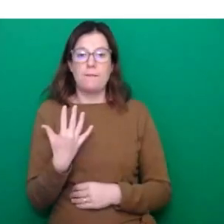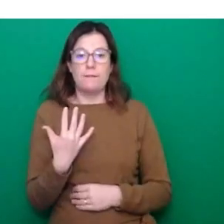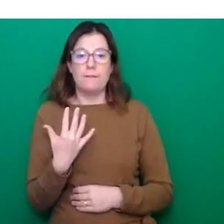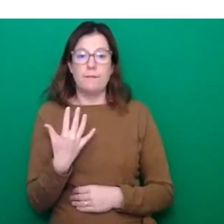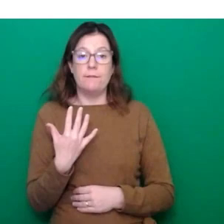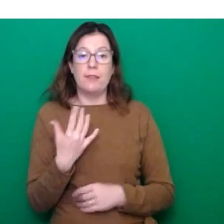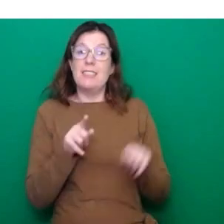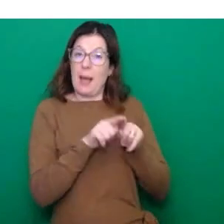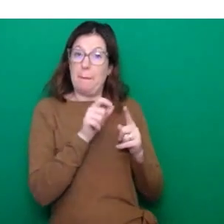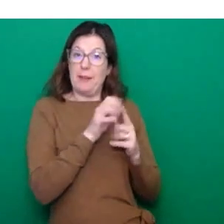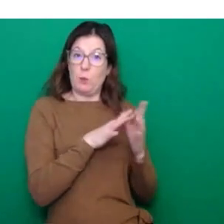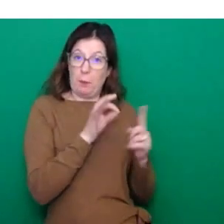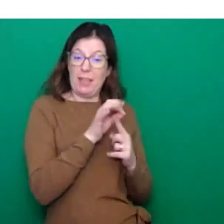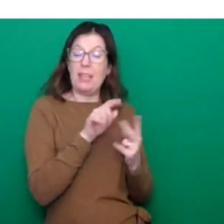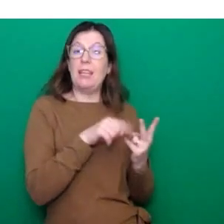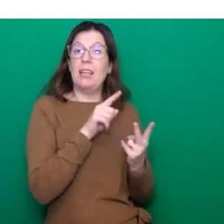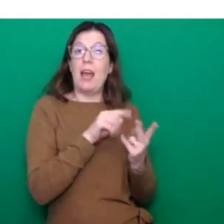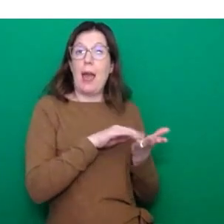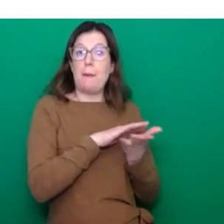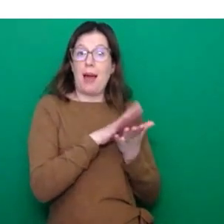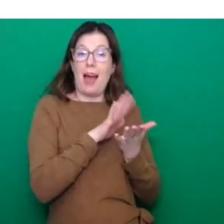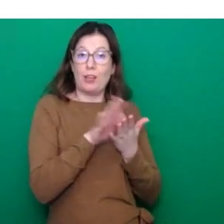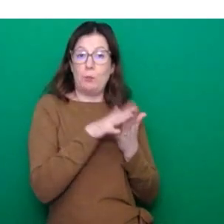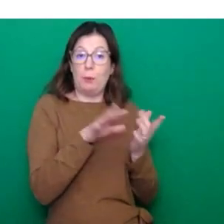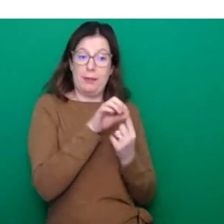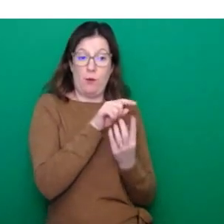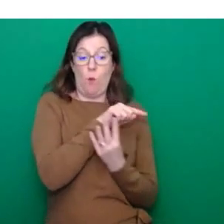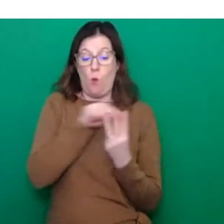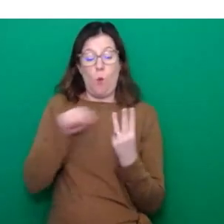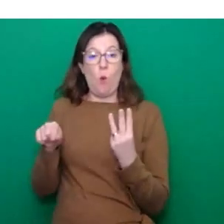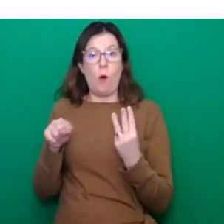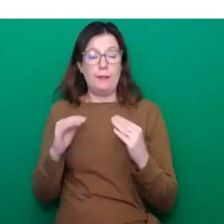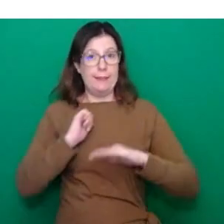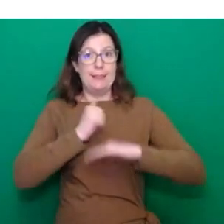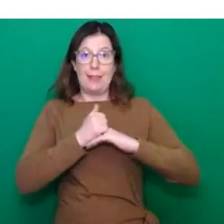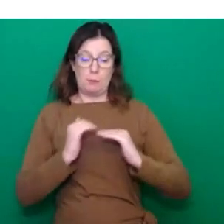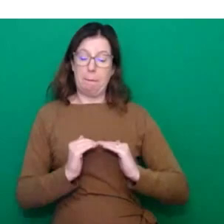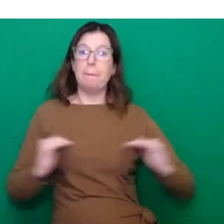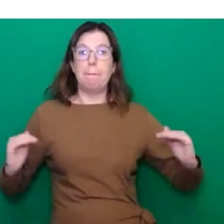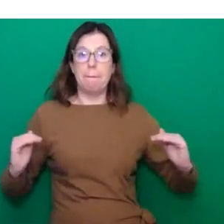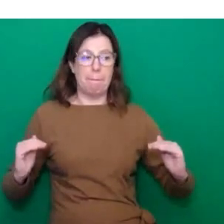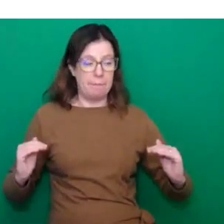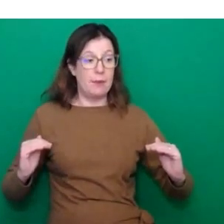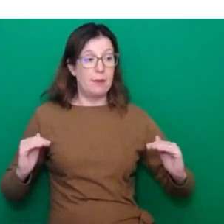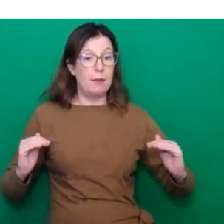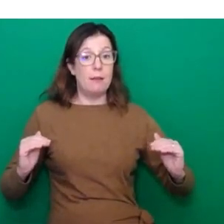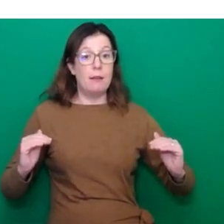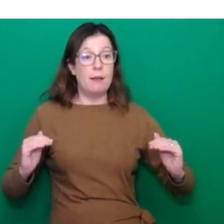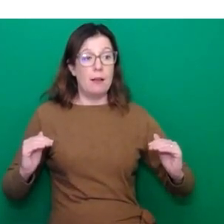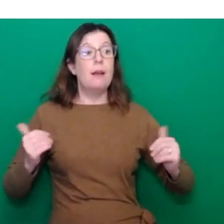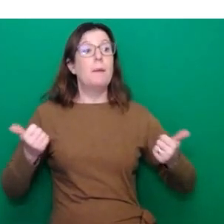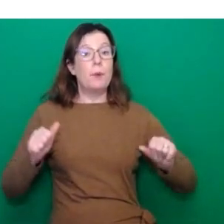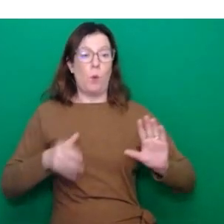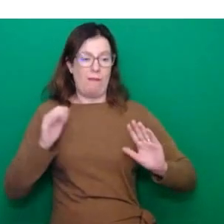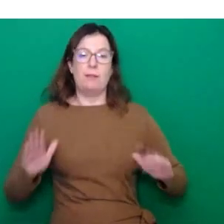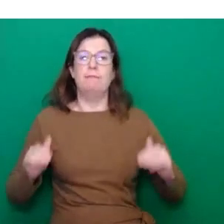for the PWPs and the MHWP. So all of these roles are kind of set up that they sit at the same sort of bandings, and that's part